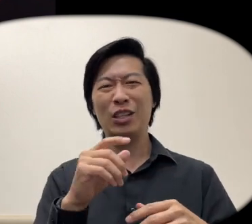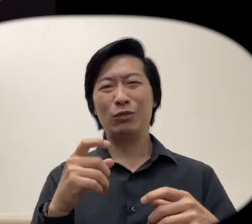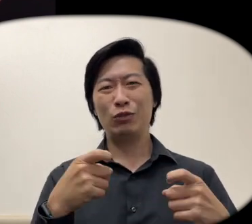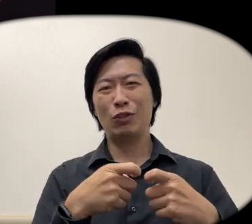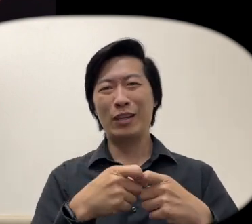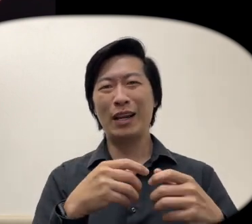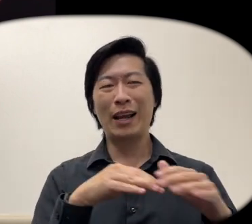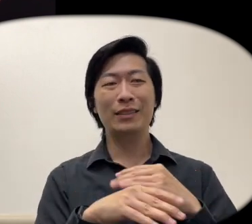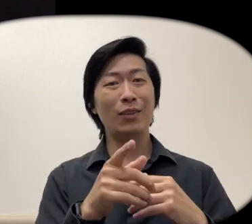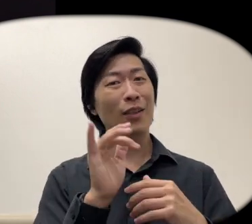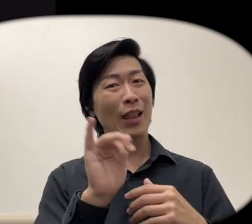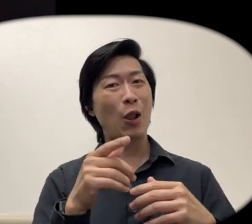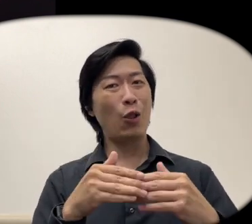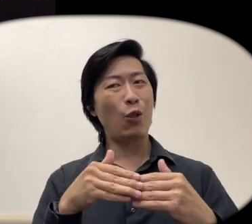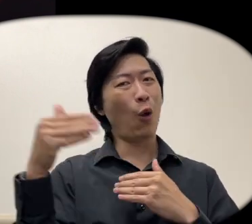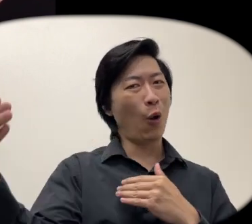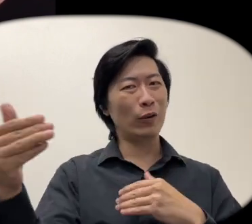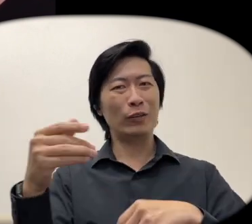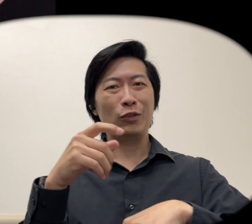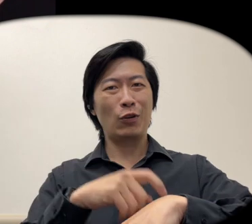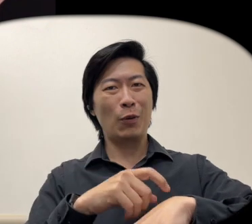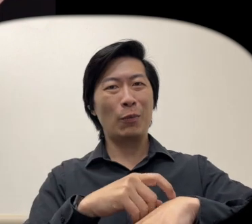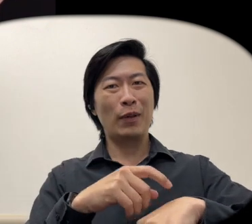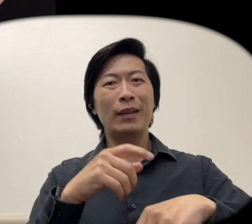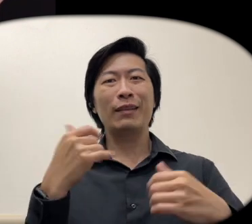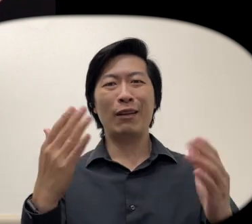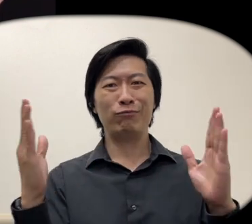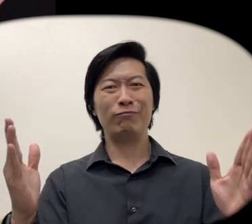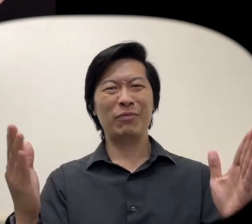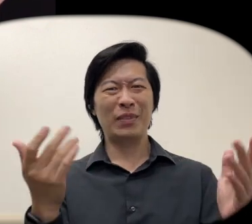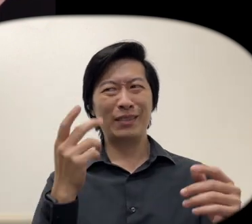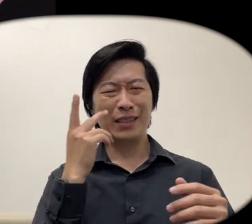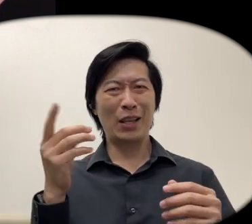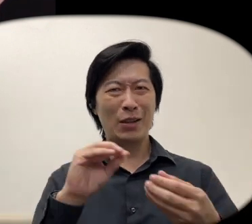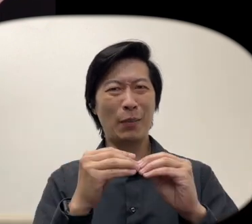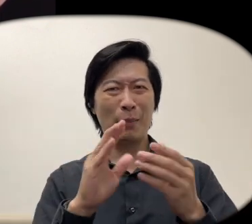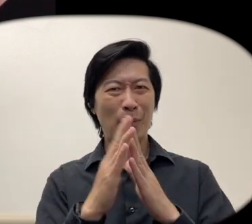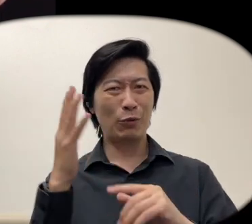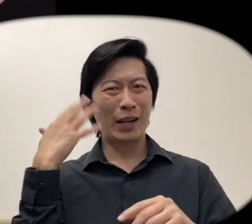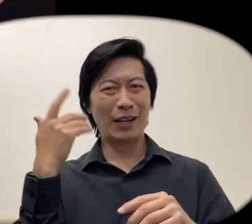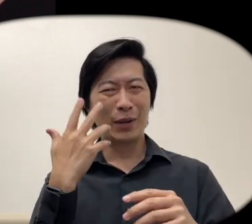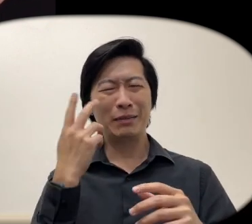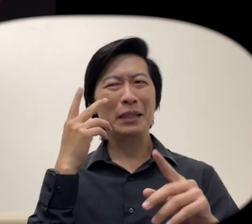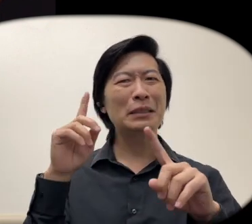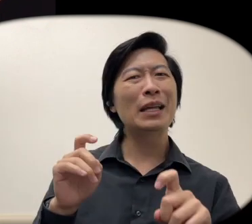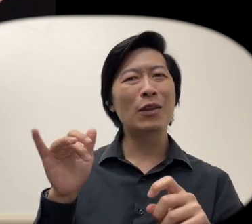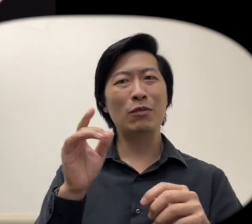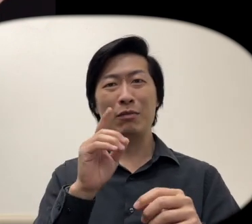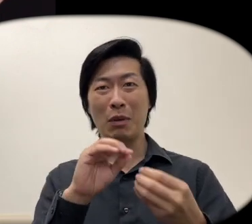is where some of the numbers start getting real crazy, and this is where I really want to put those numbers to the test and see if this is